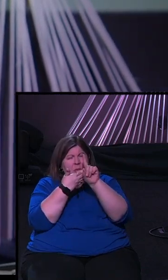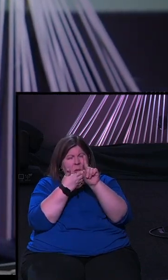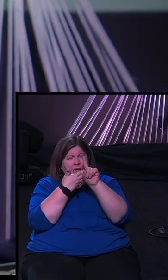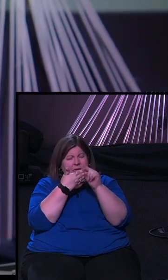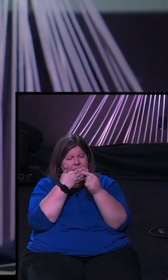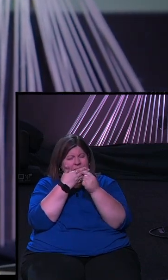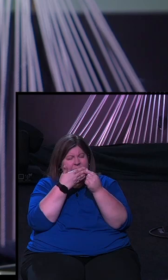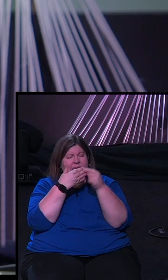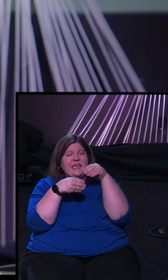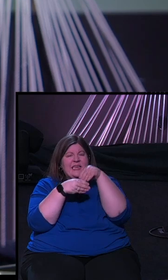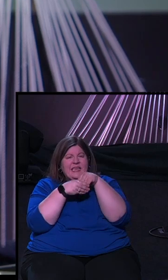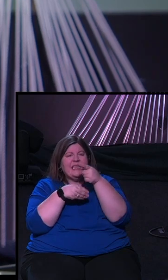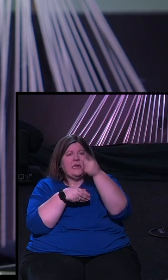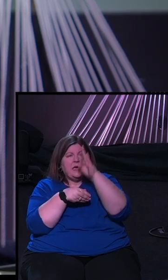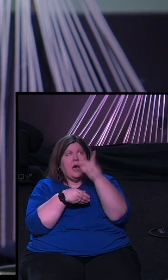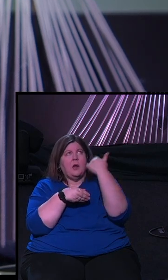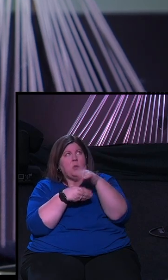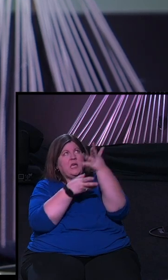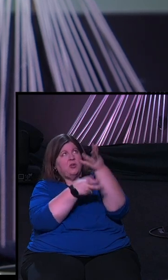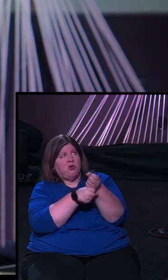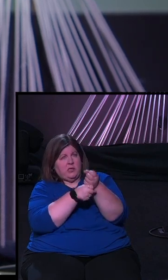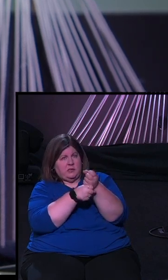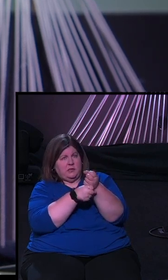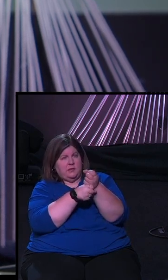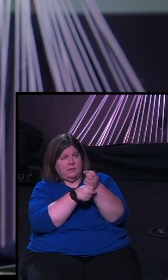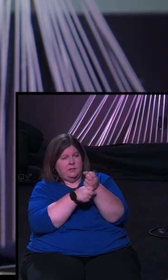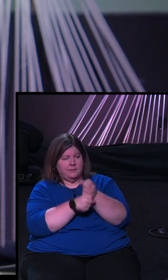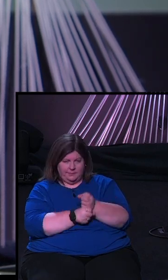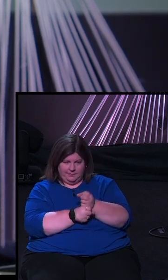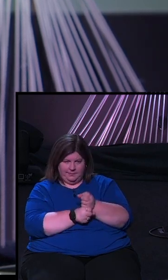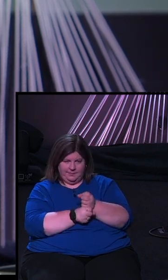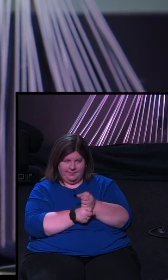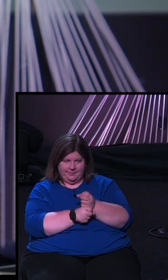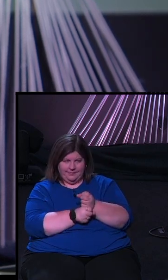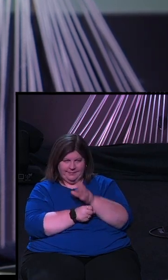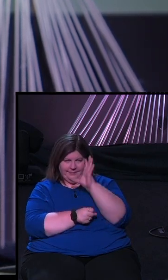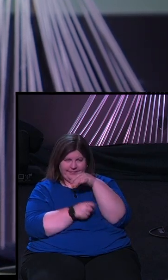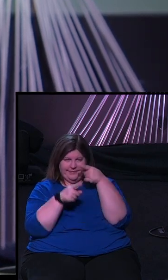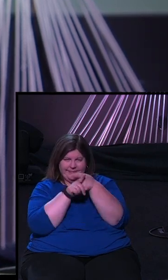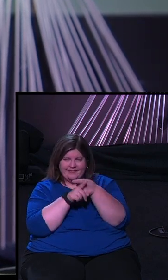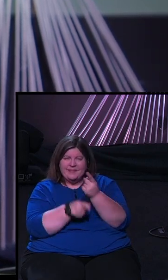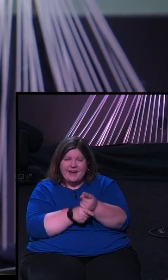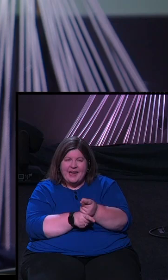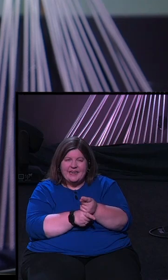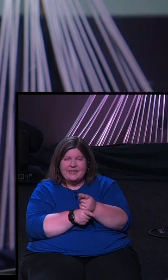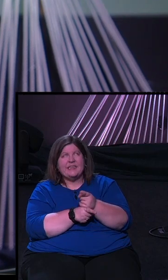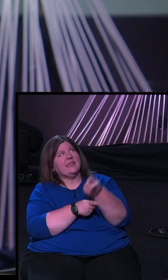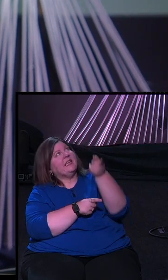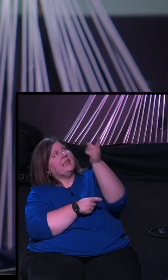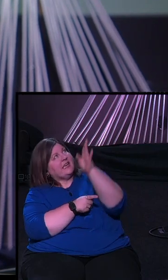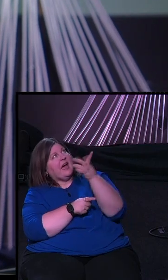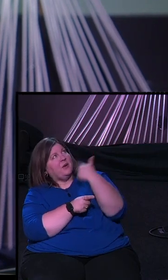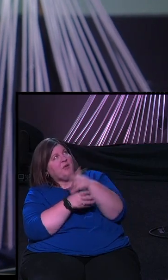says, in God we trust. Isn't it oxymoronic? It's like, in God we